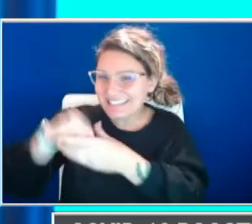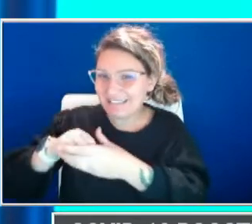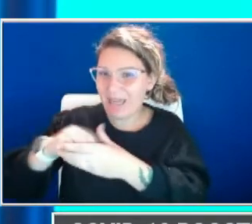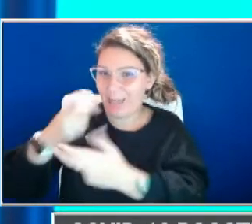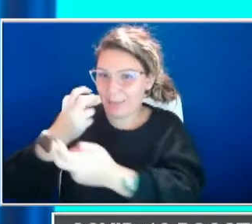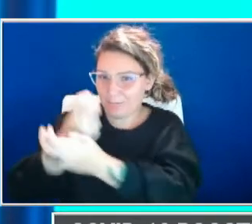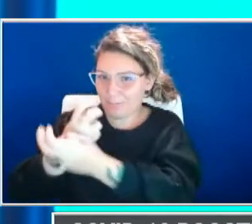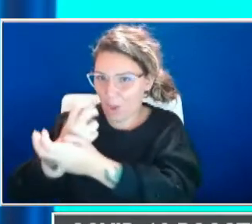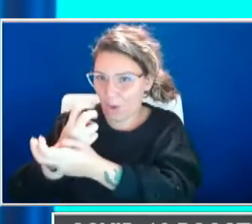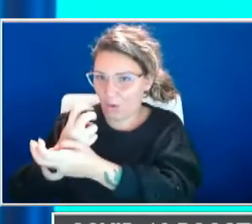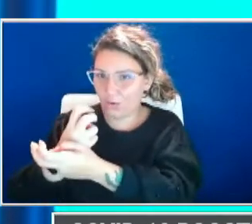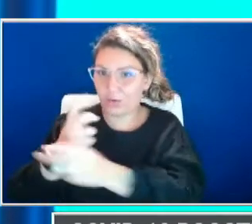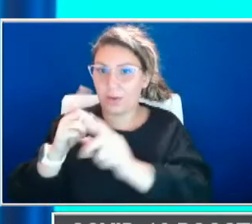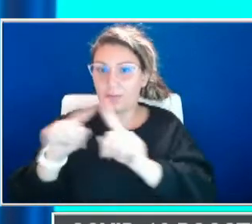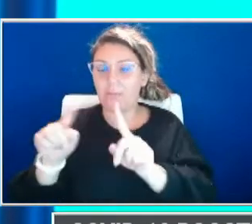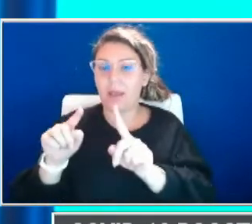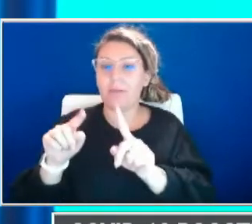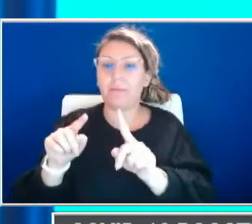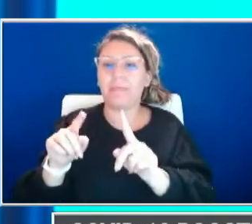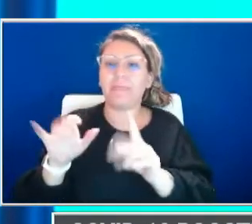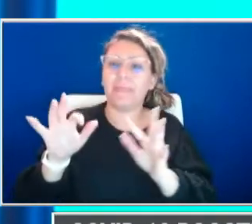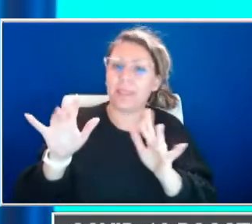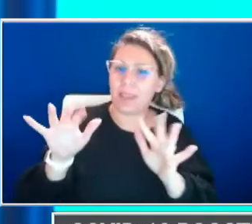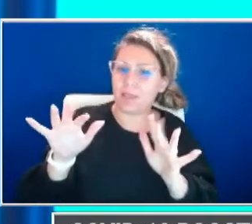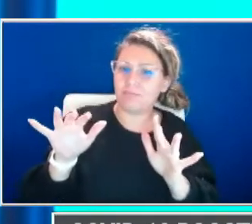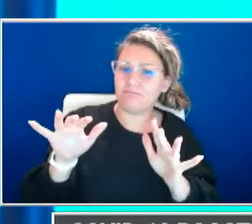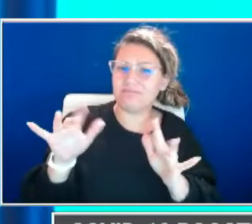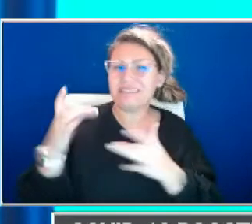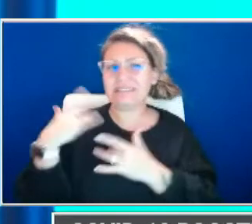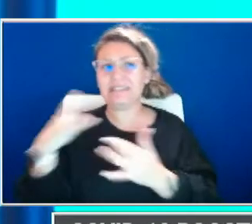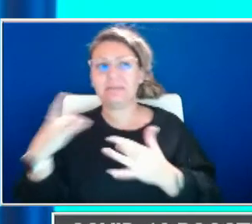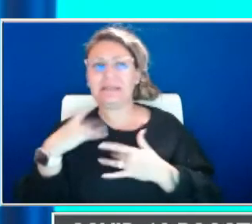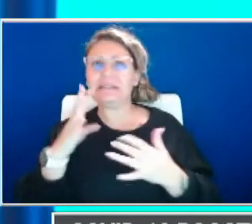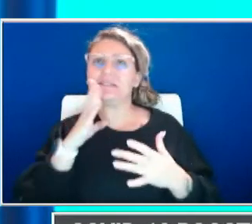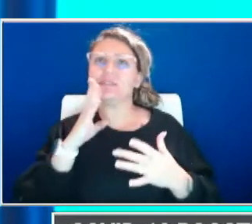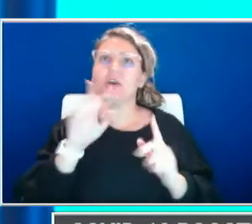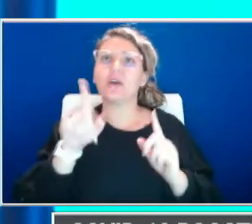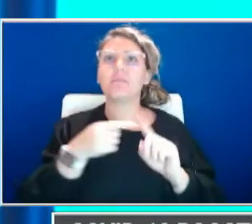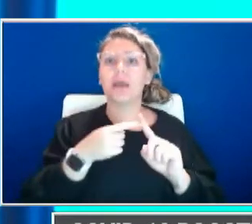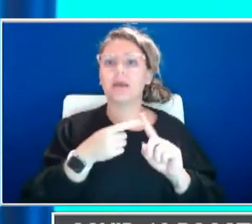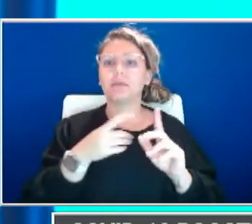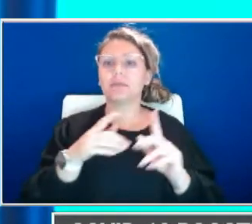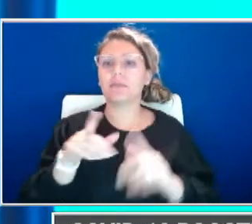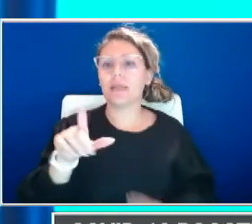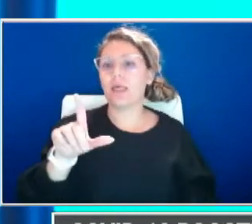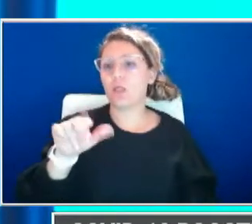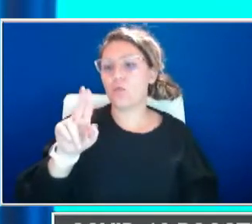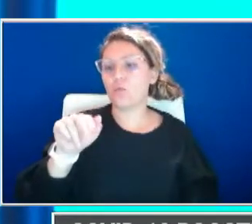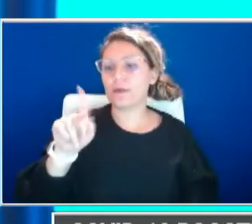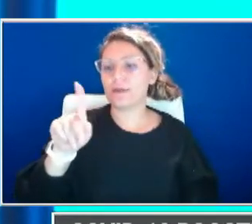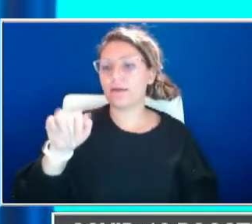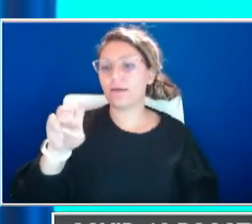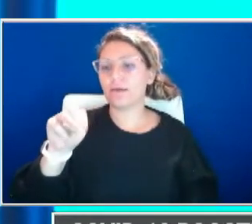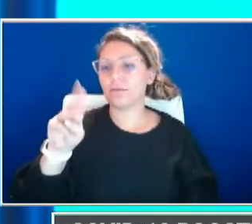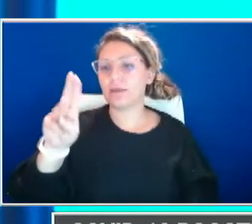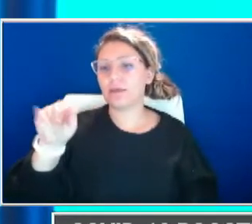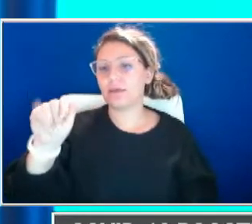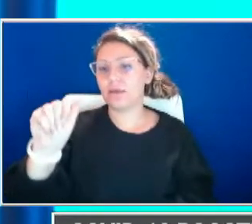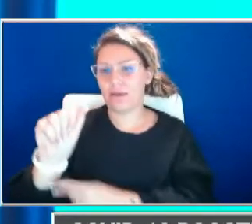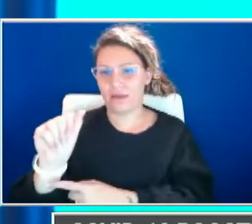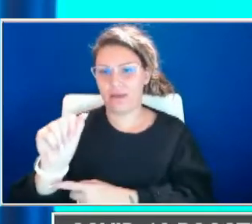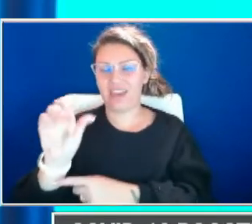when you have a bone marrow cancer, we're typically talking about things like leukemia or other bone